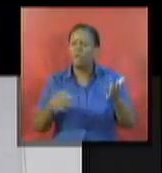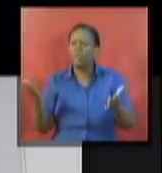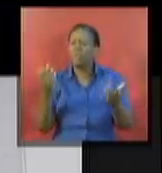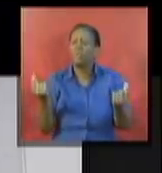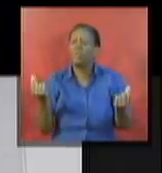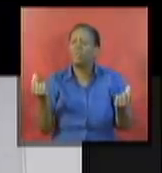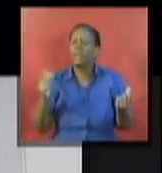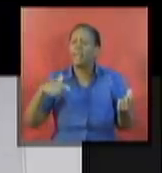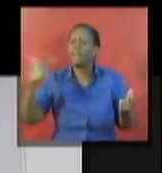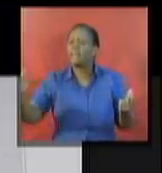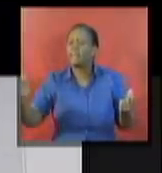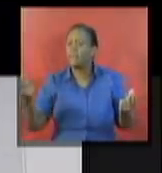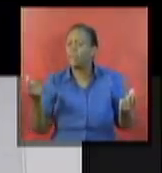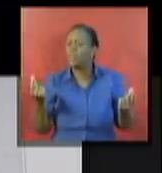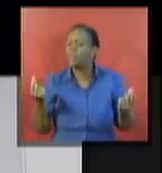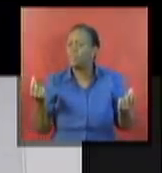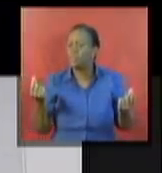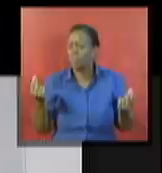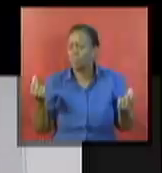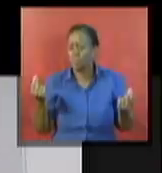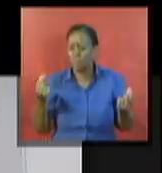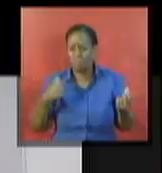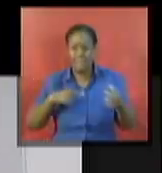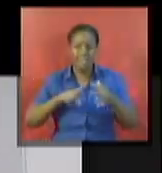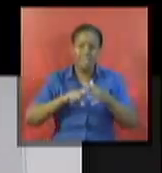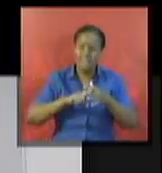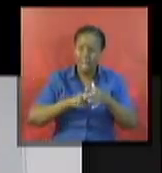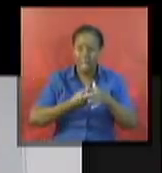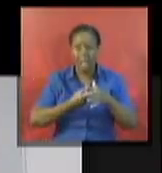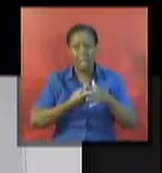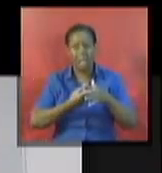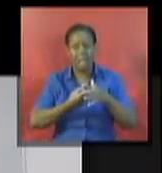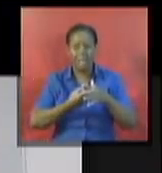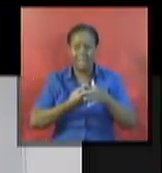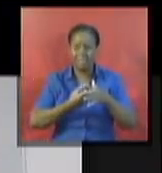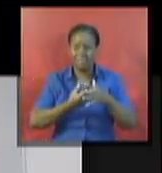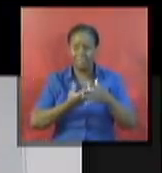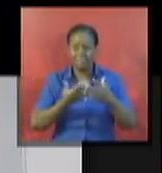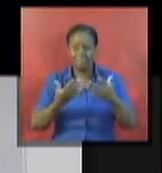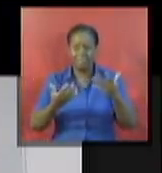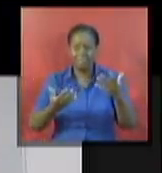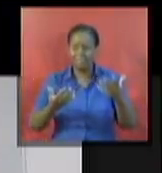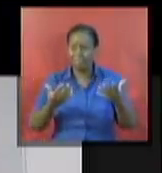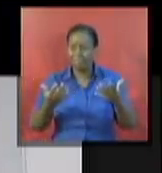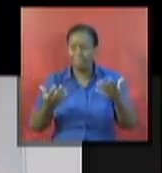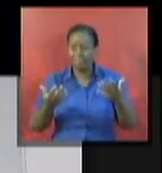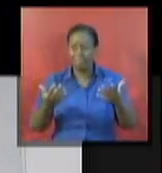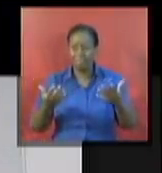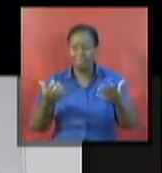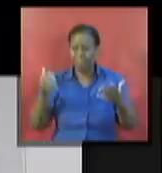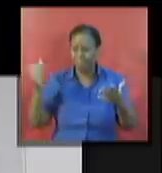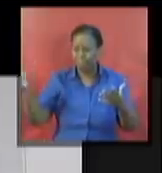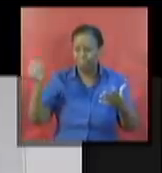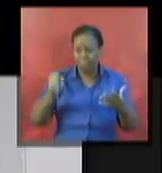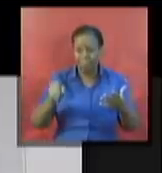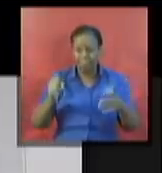We already started to roll back on some of the criteria for discharge and for stepping down patients. And